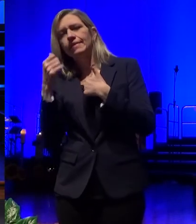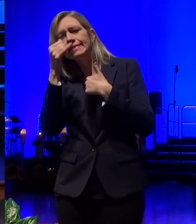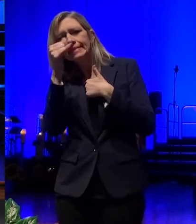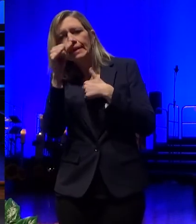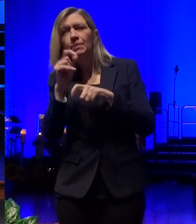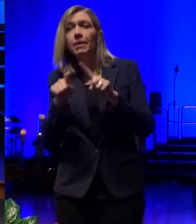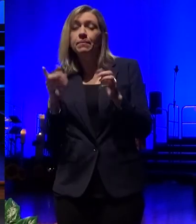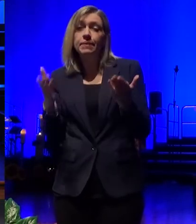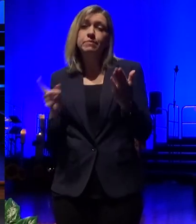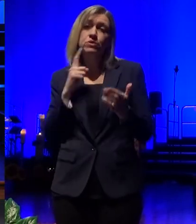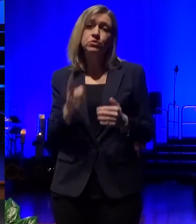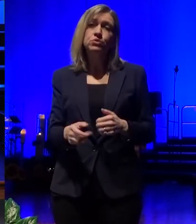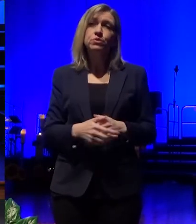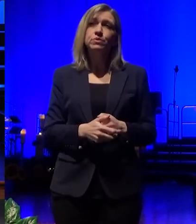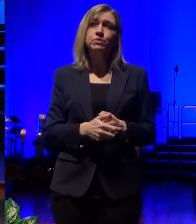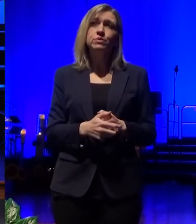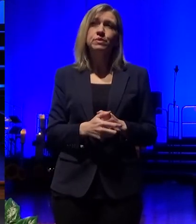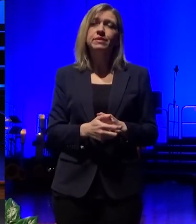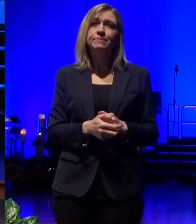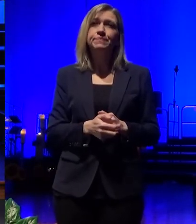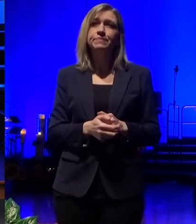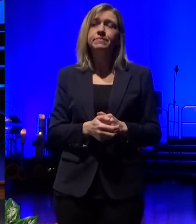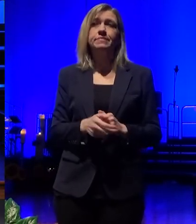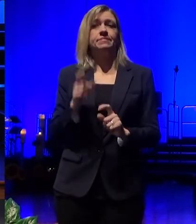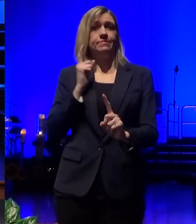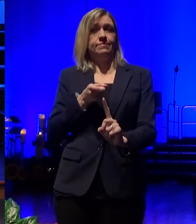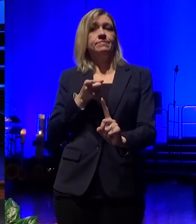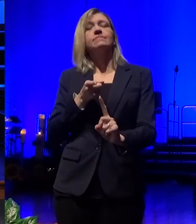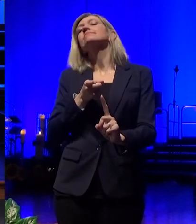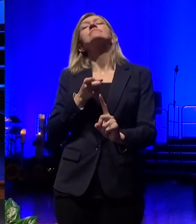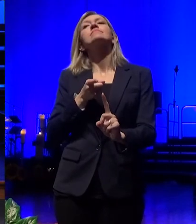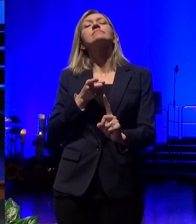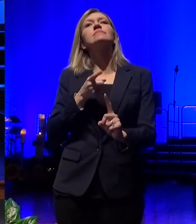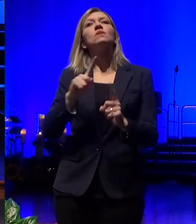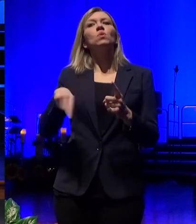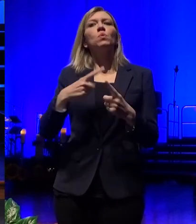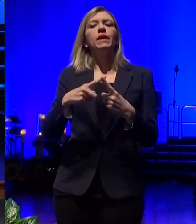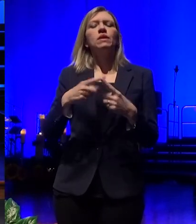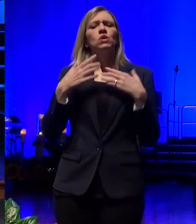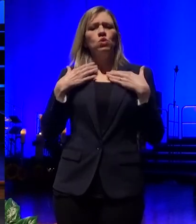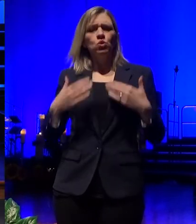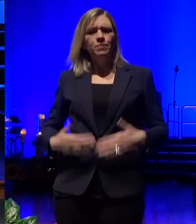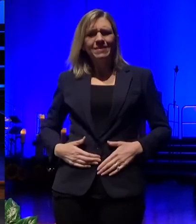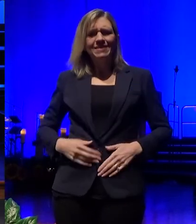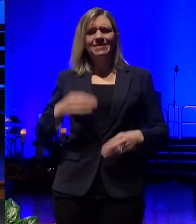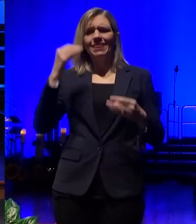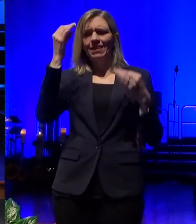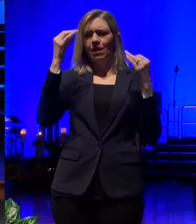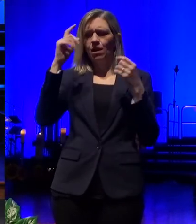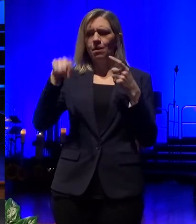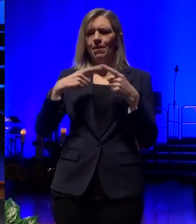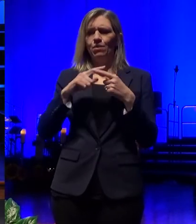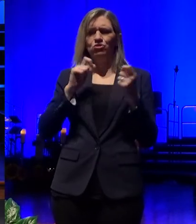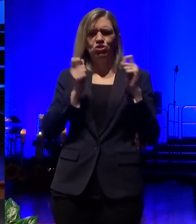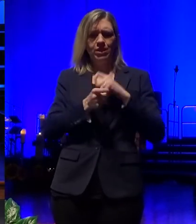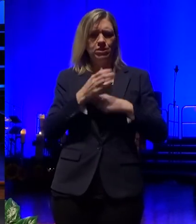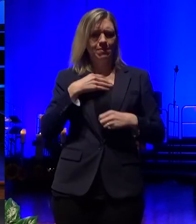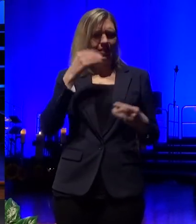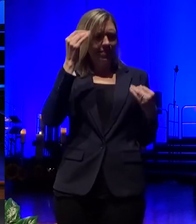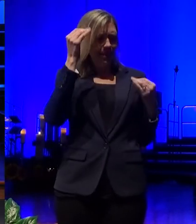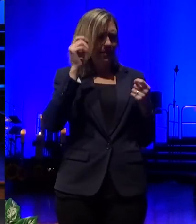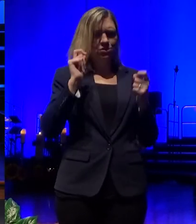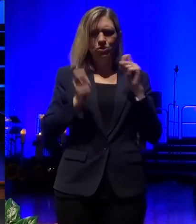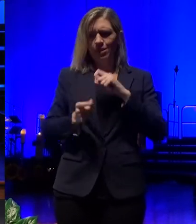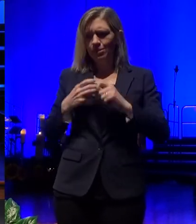some extent. But here's the thing. When we first, as human beings, think about changing our thinking, changing our